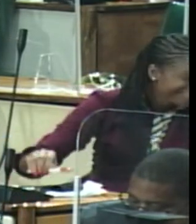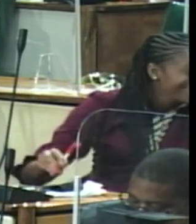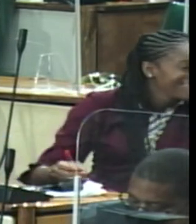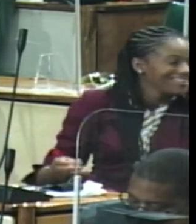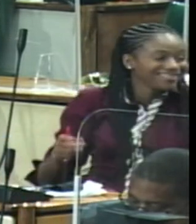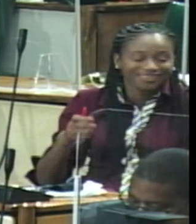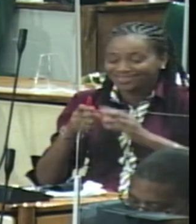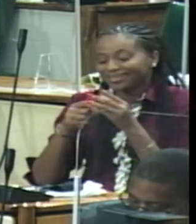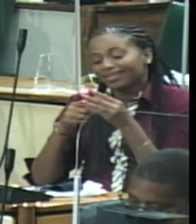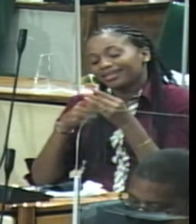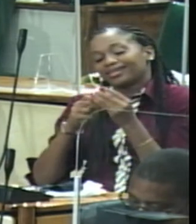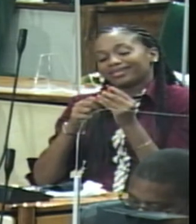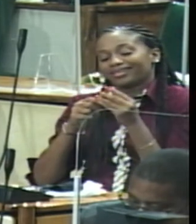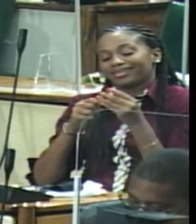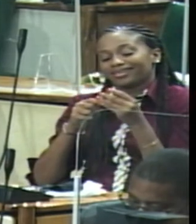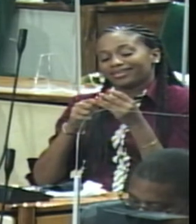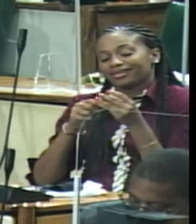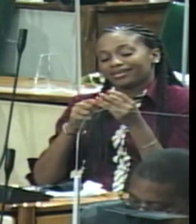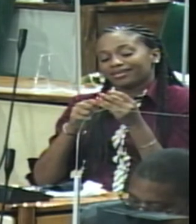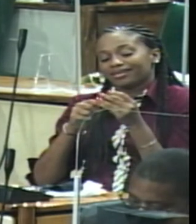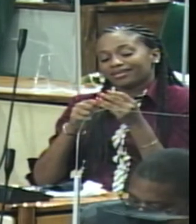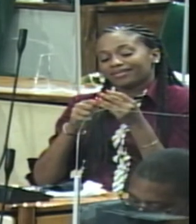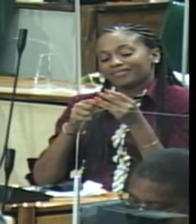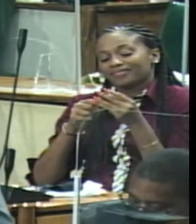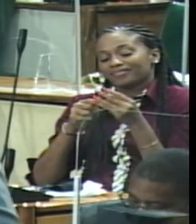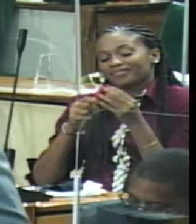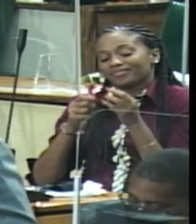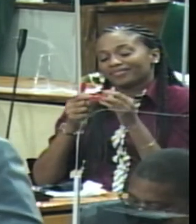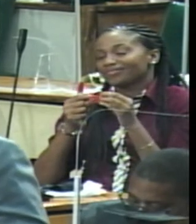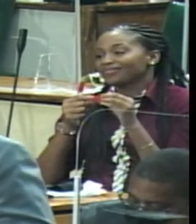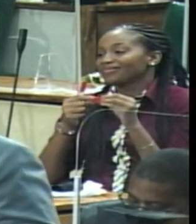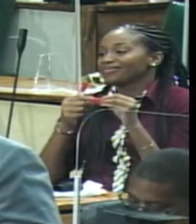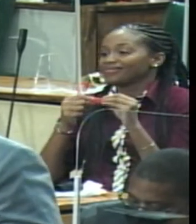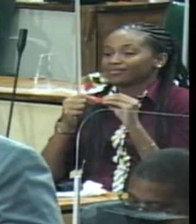when i became mayor of kingston in 2003